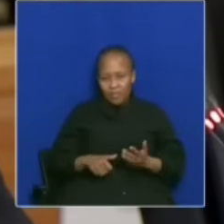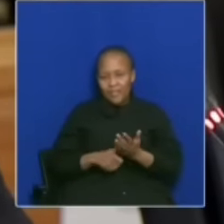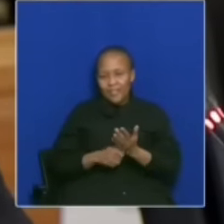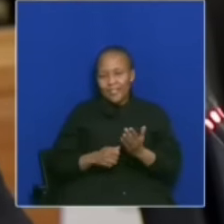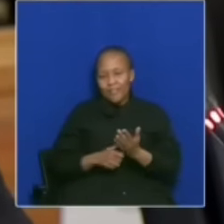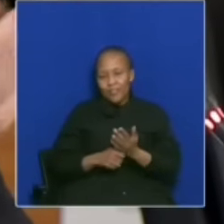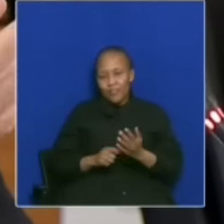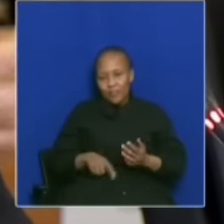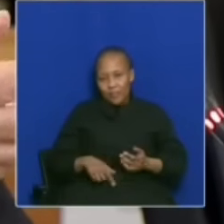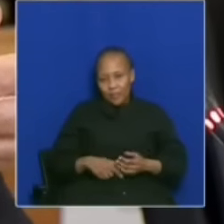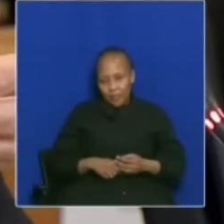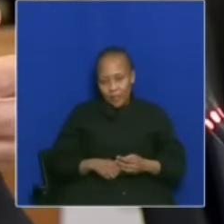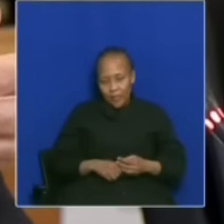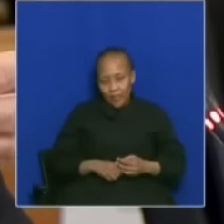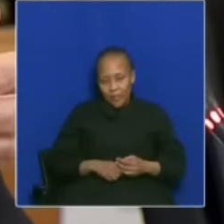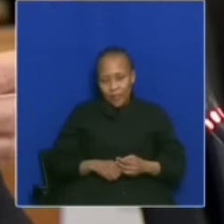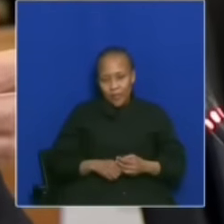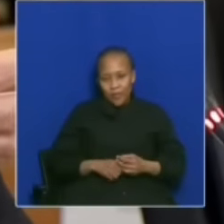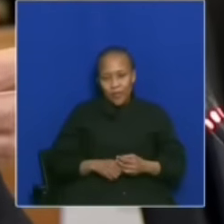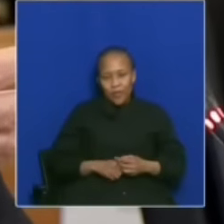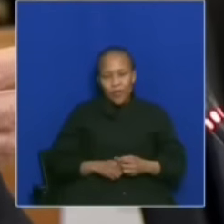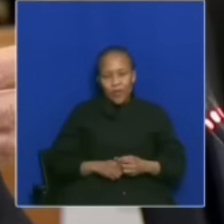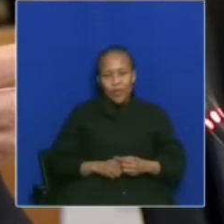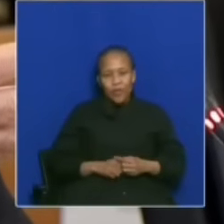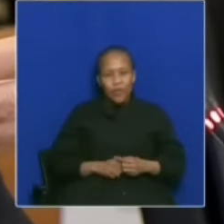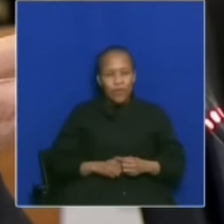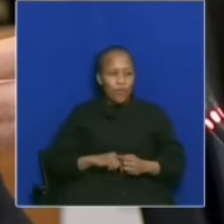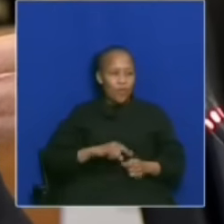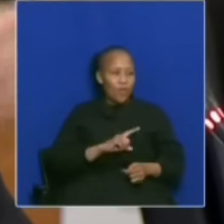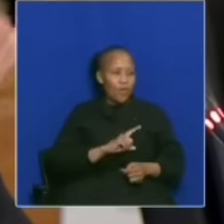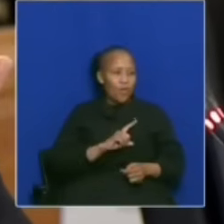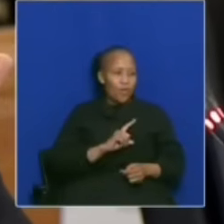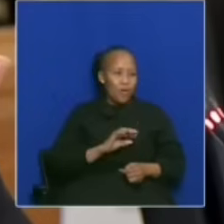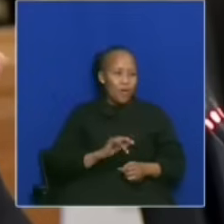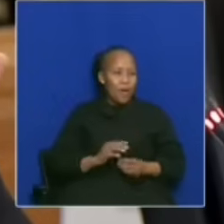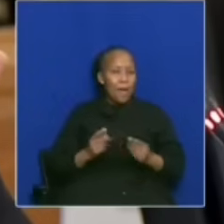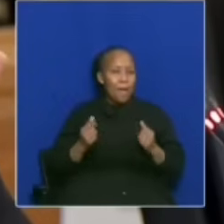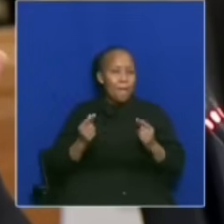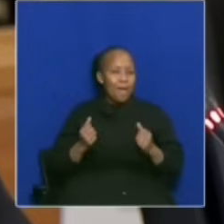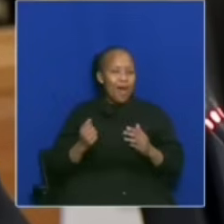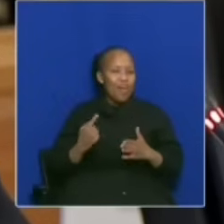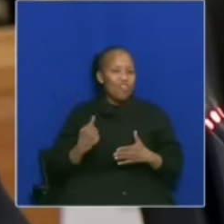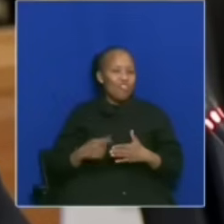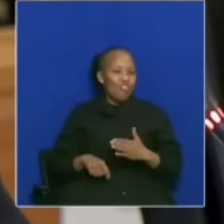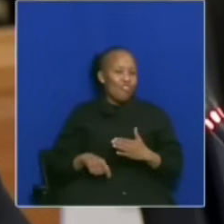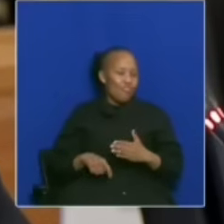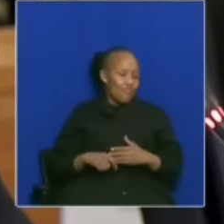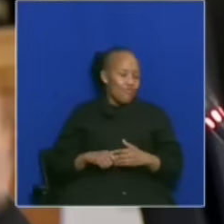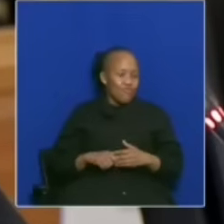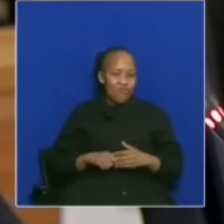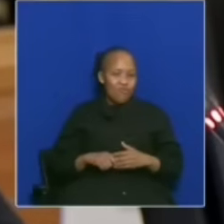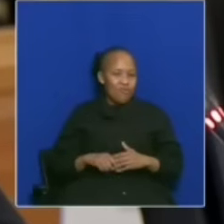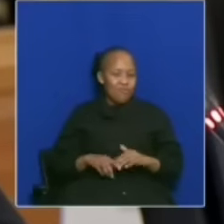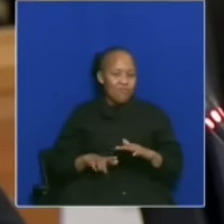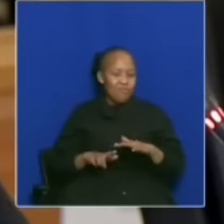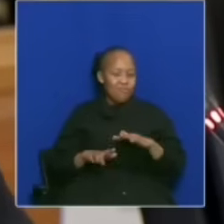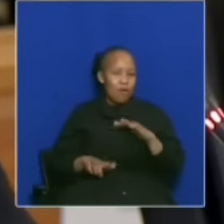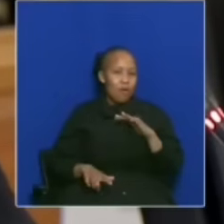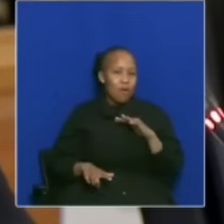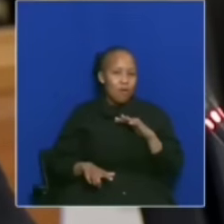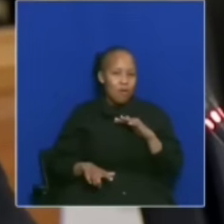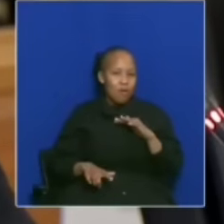it's not even a cost price. It's below a tax, the